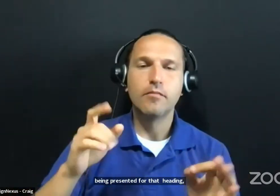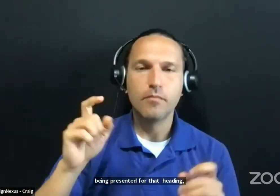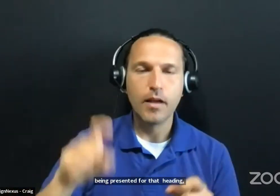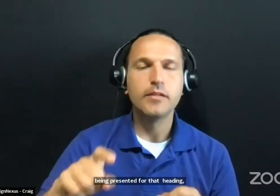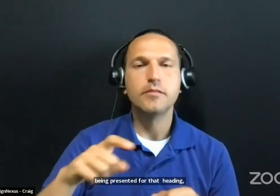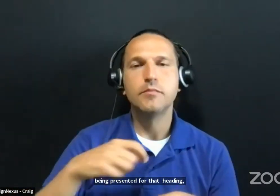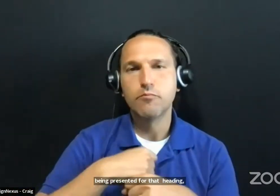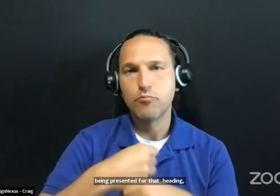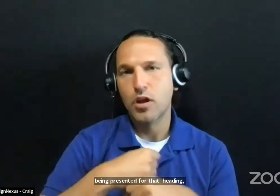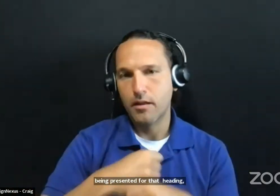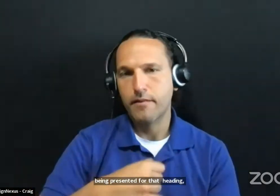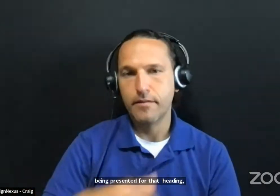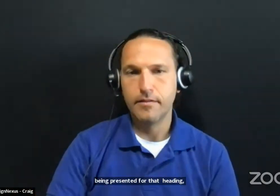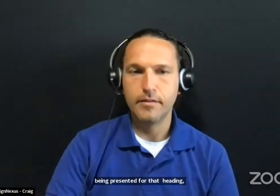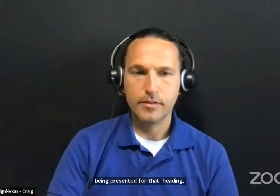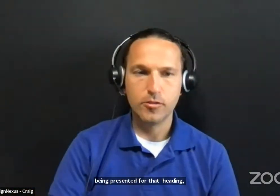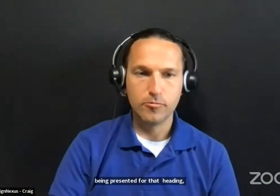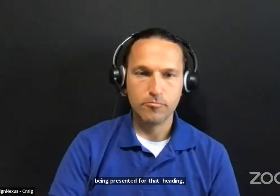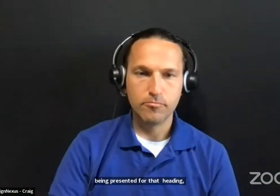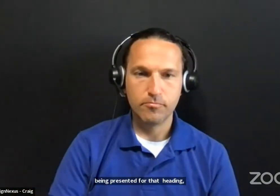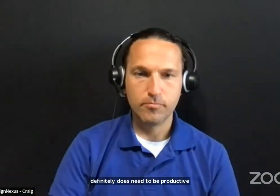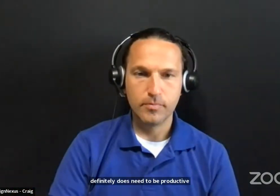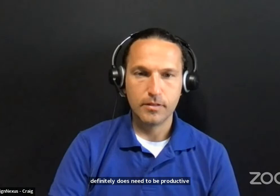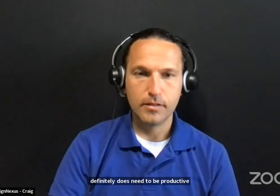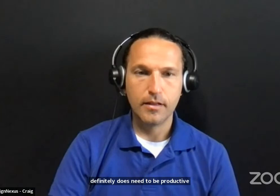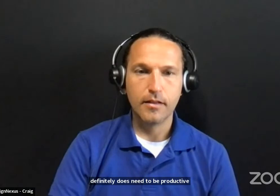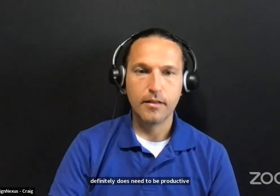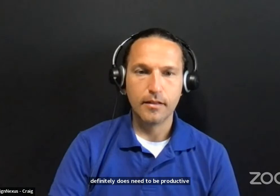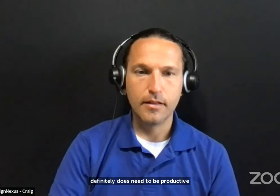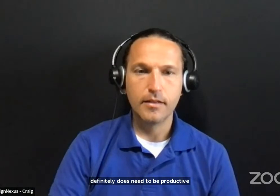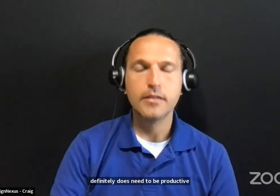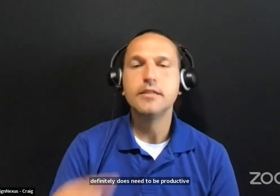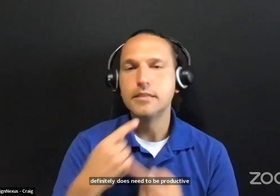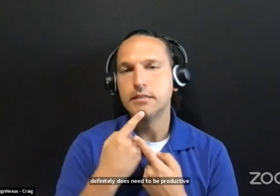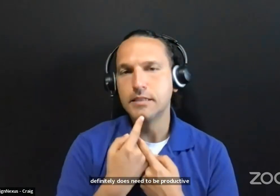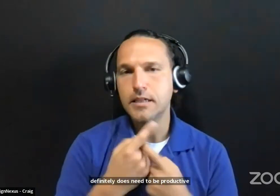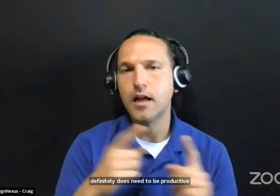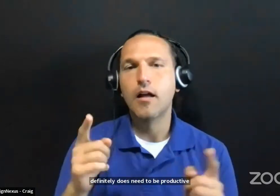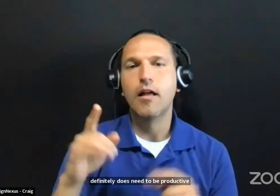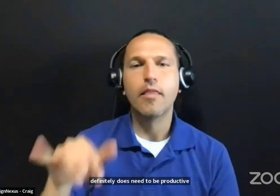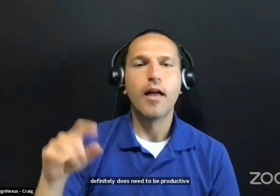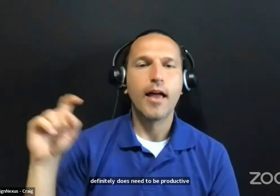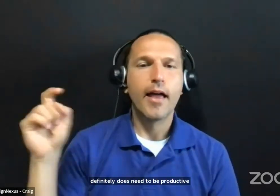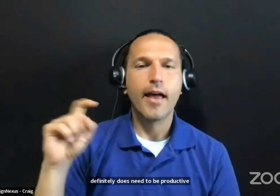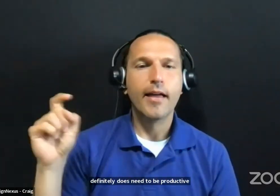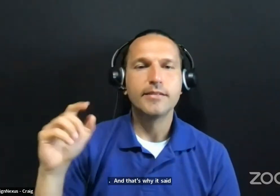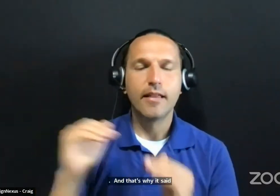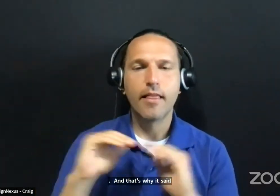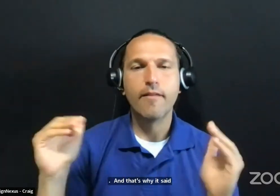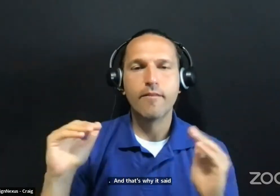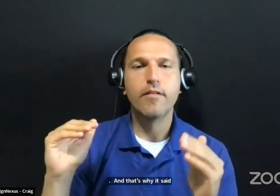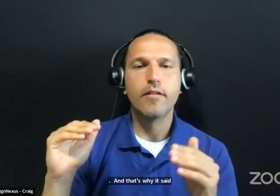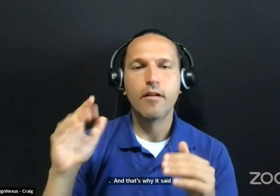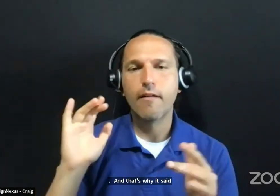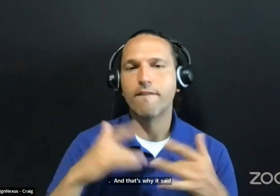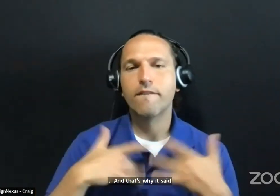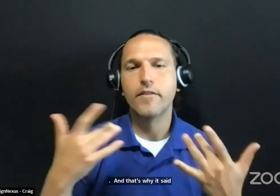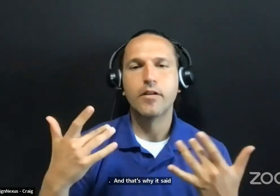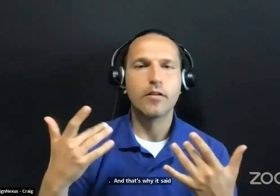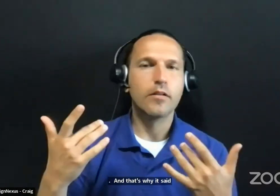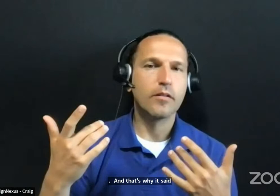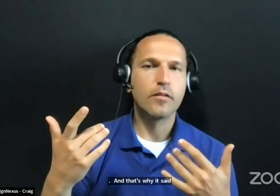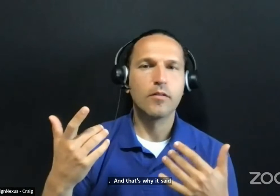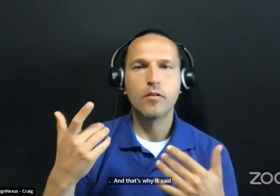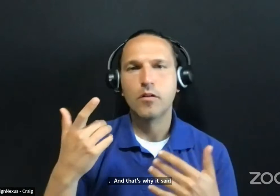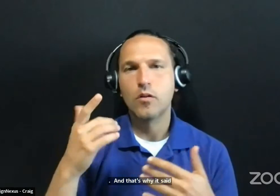productive. And that's why it said showing X number of events for the week of whatever. So